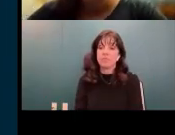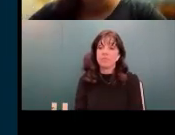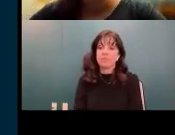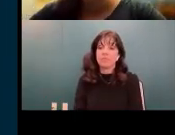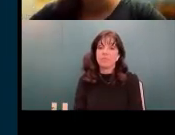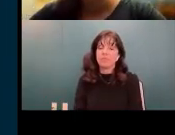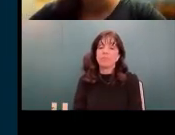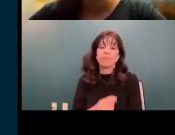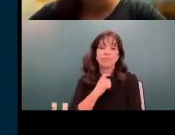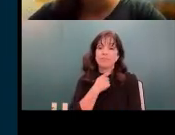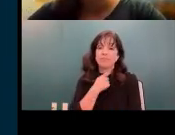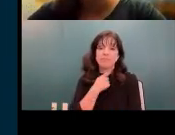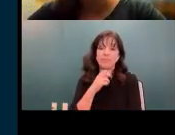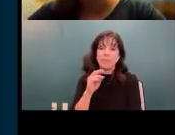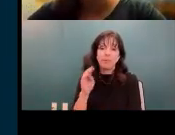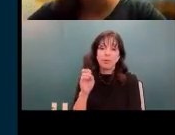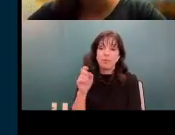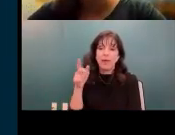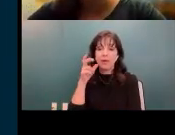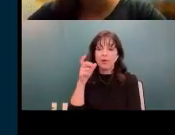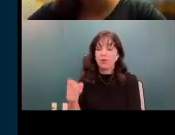Can't hear you, Janelle.